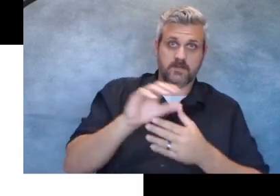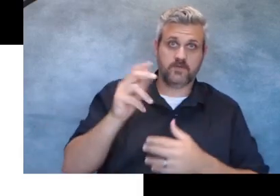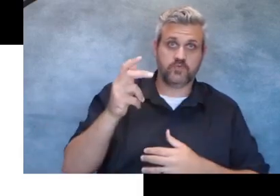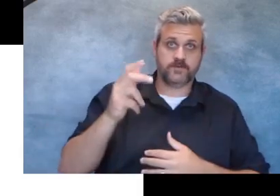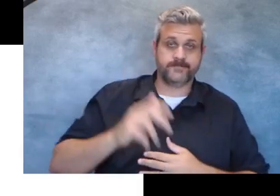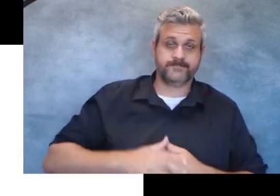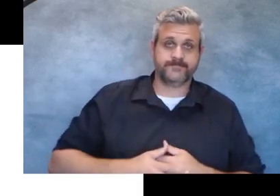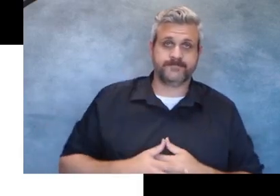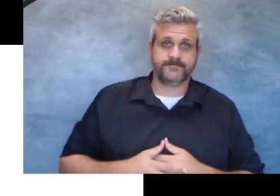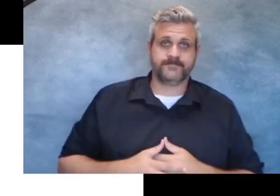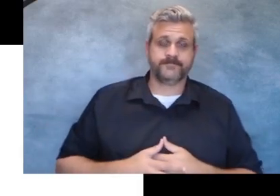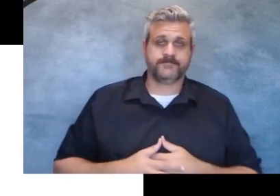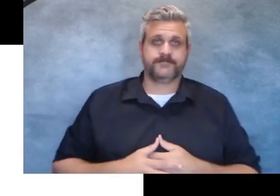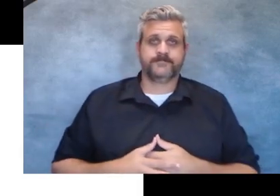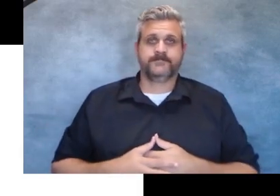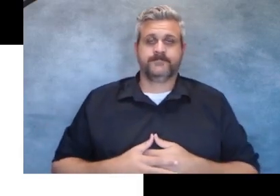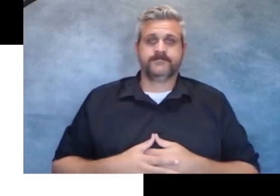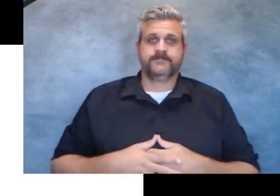3.